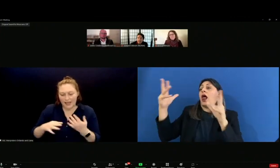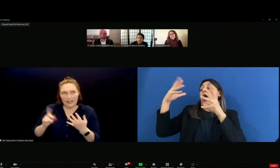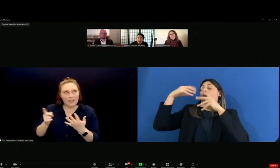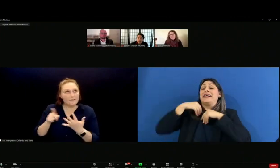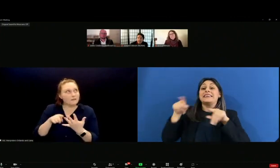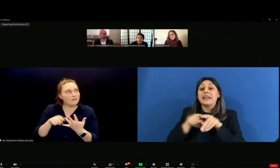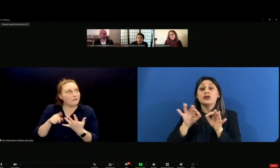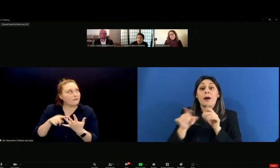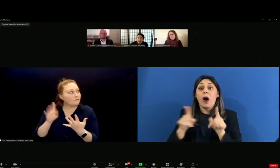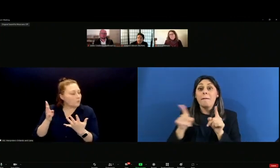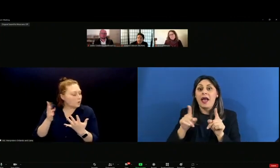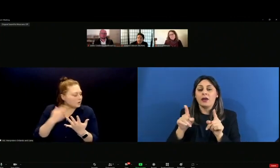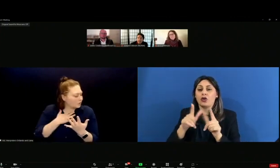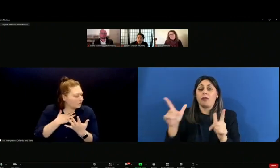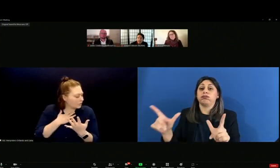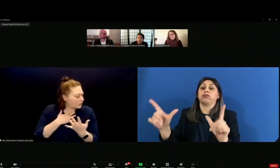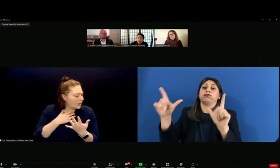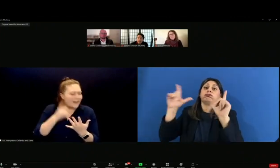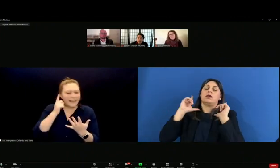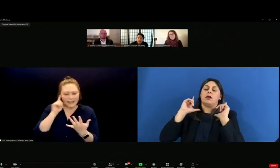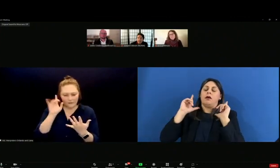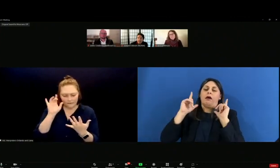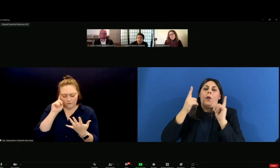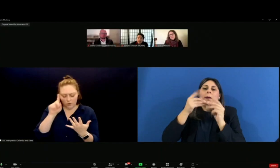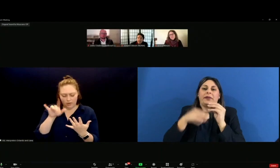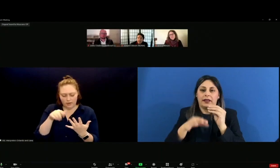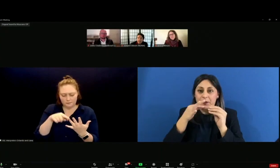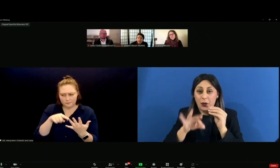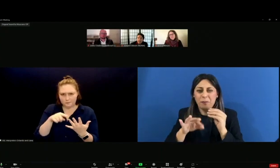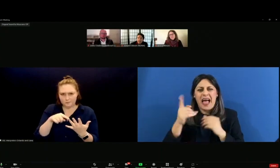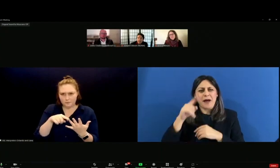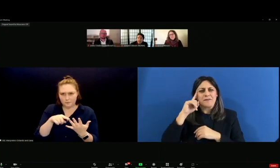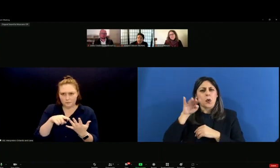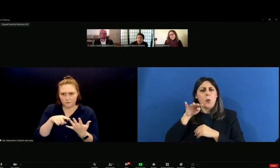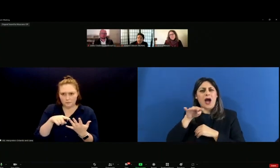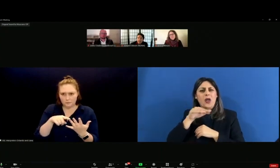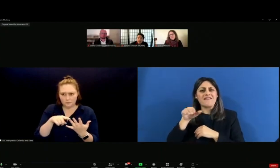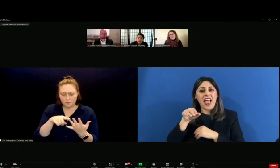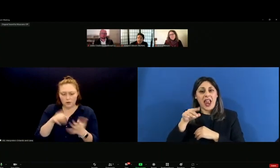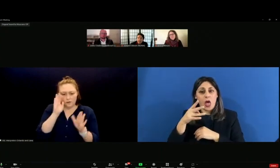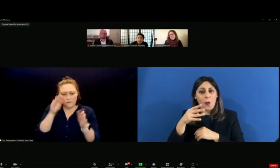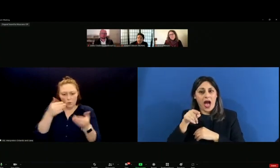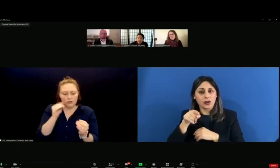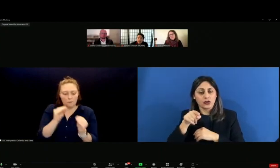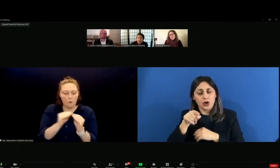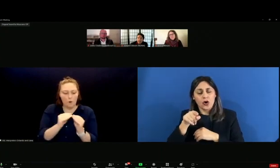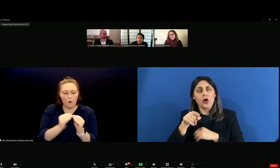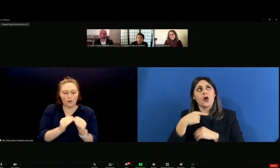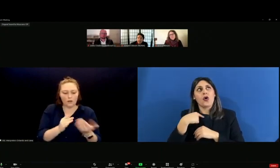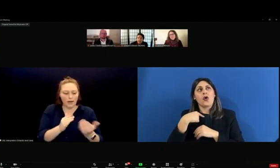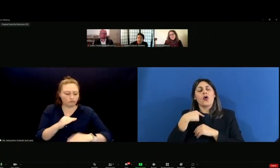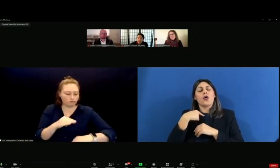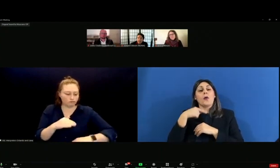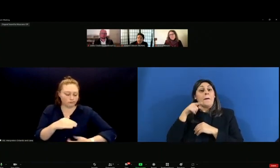about the fourth level, and I think in that case, maybe all the focus was on the smaller referent who was doing a dynamic